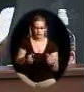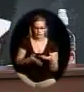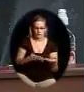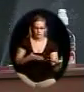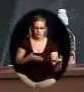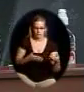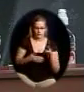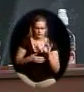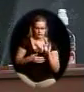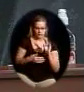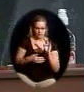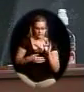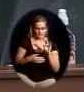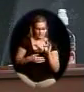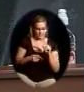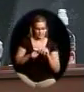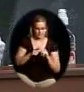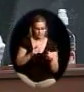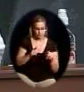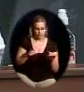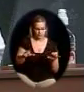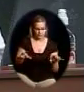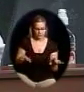are 17.